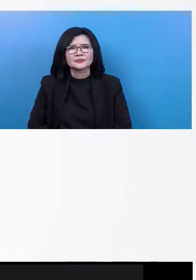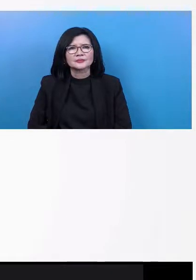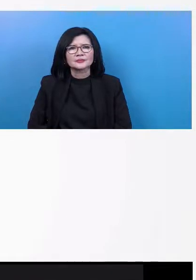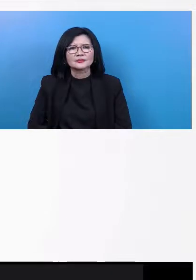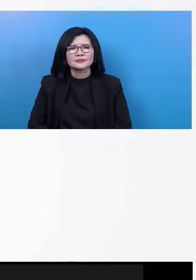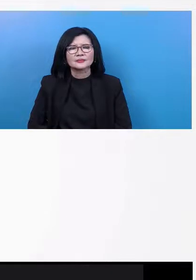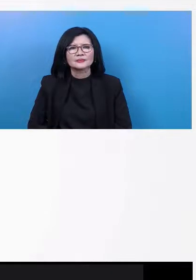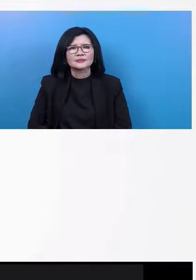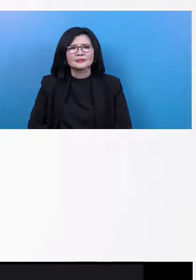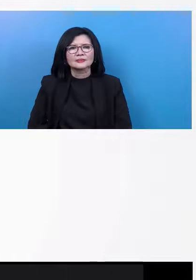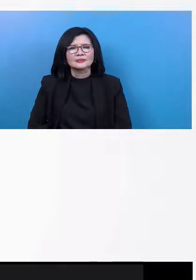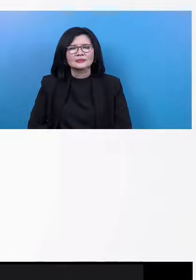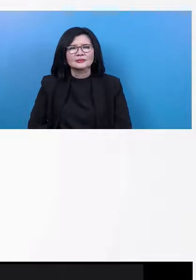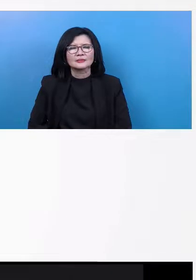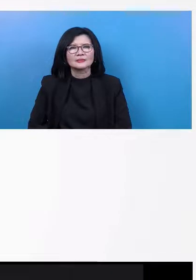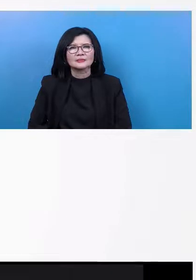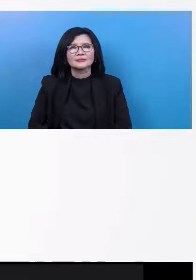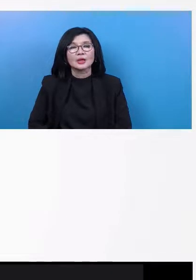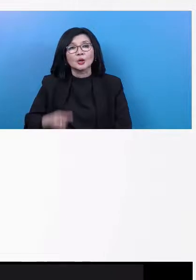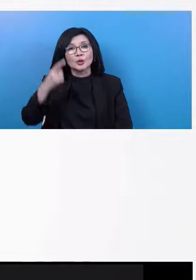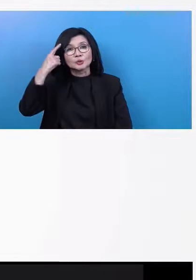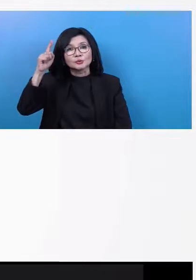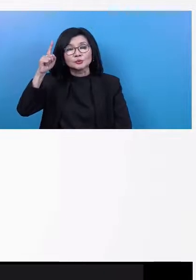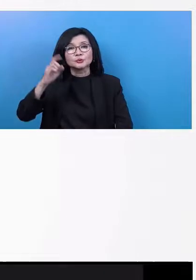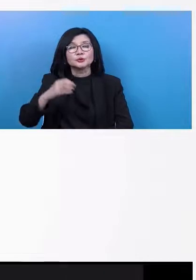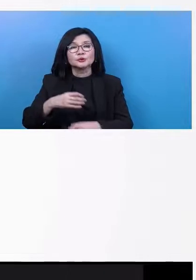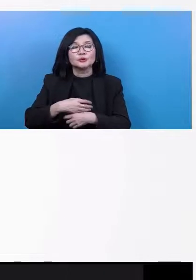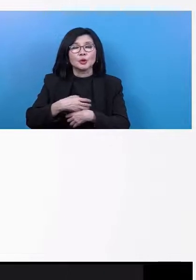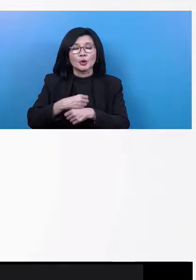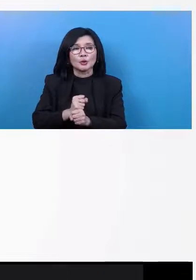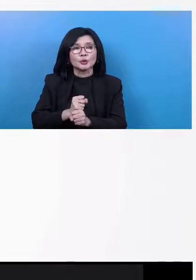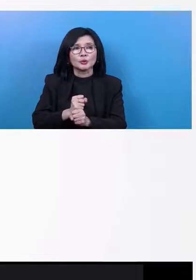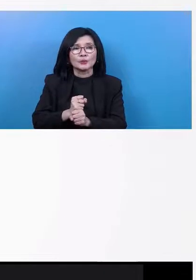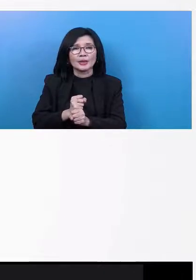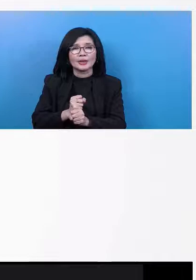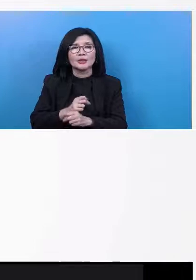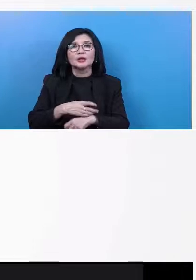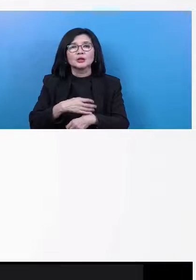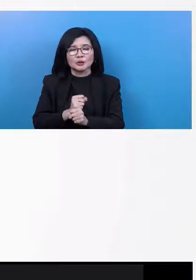in order to make their people more resilient.